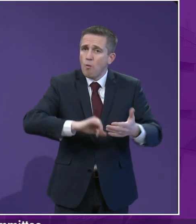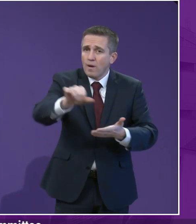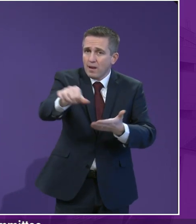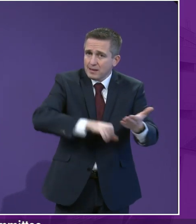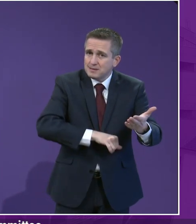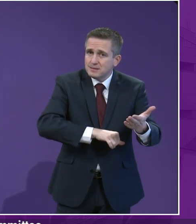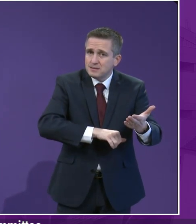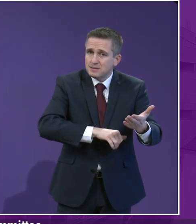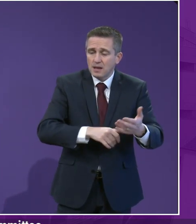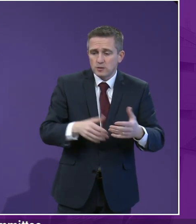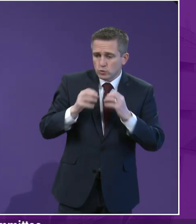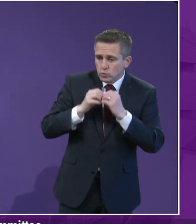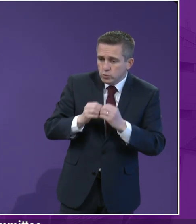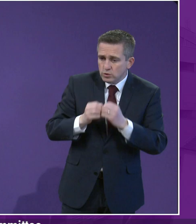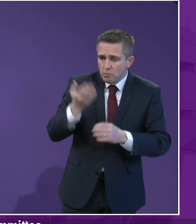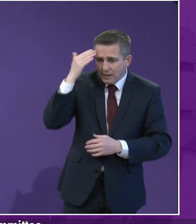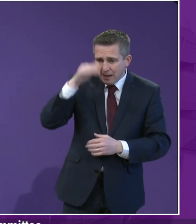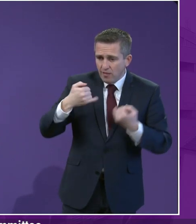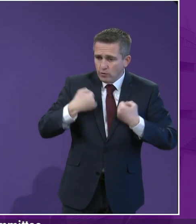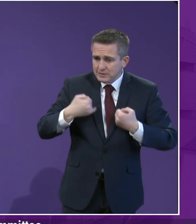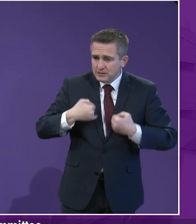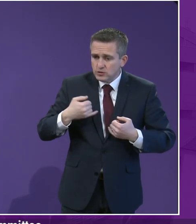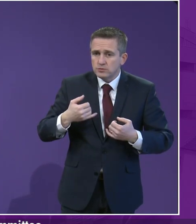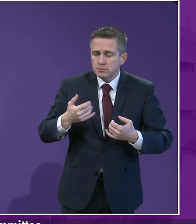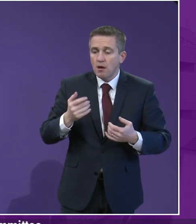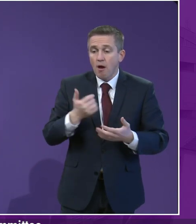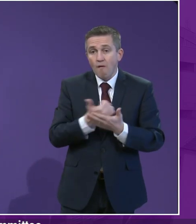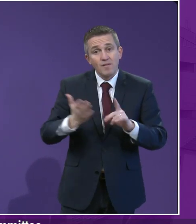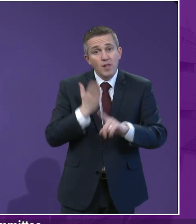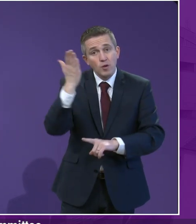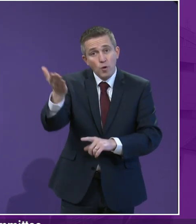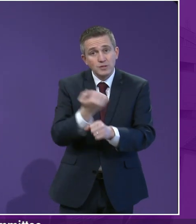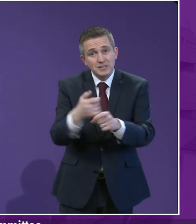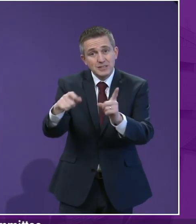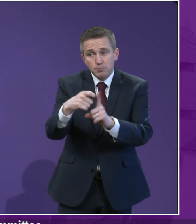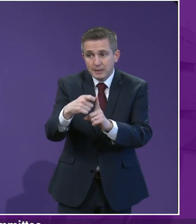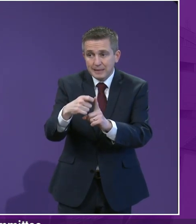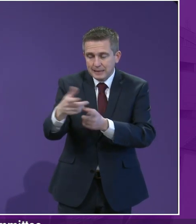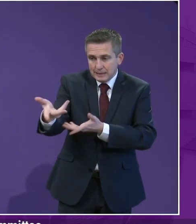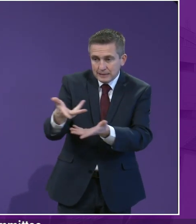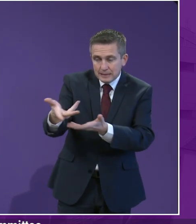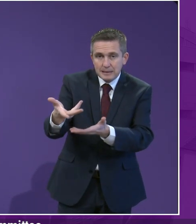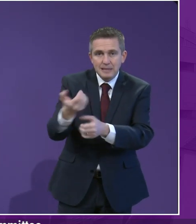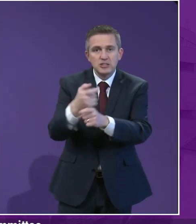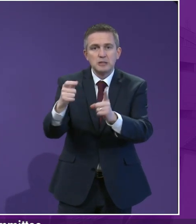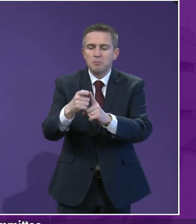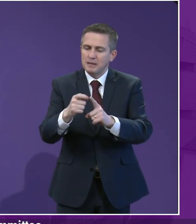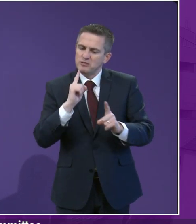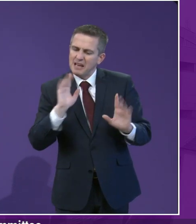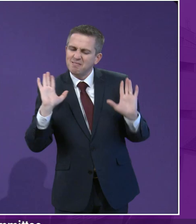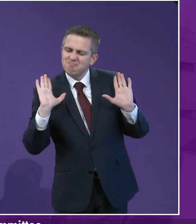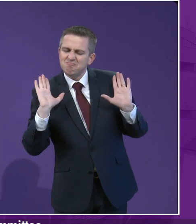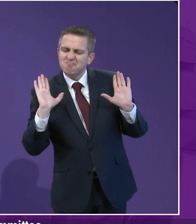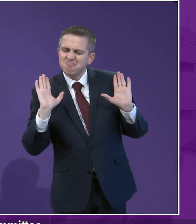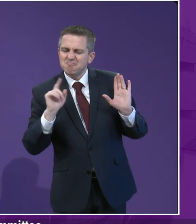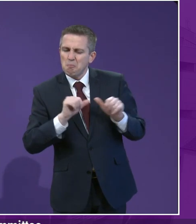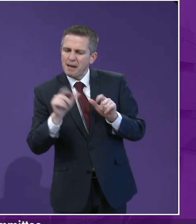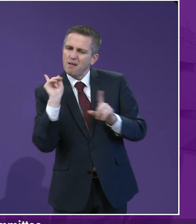issues. I think it's probably across the sector, counselling and psychological services are chronically underfunded,